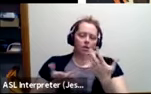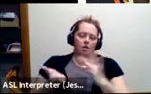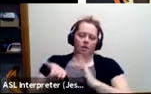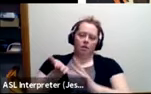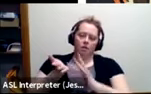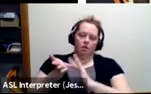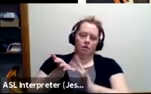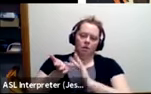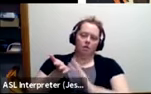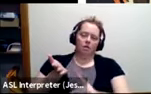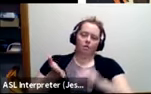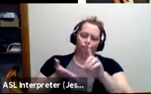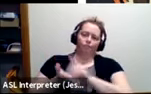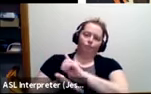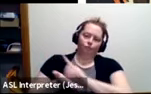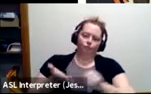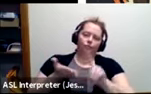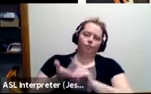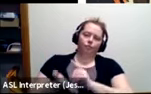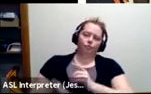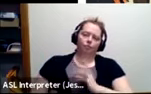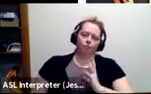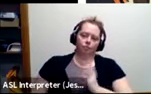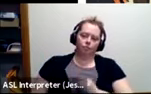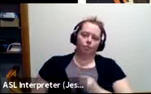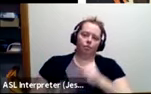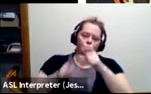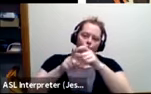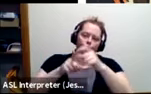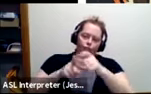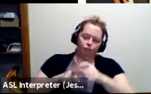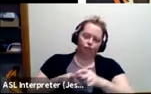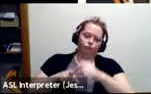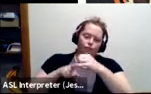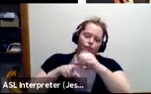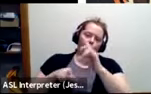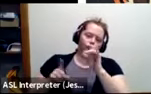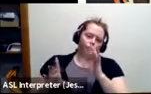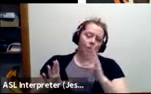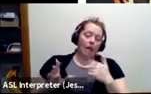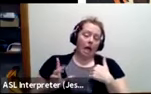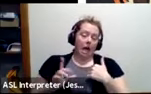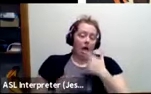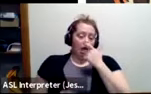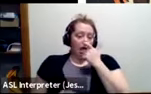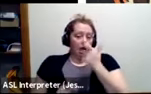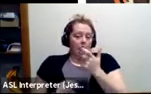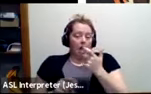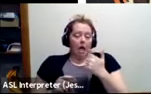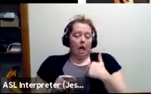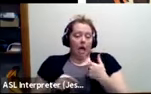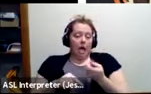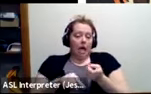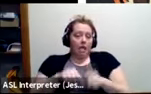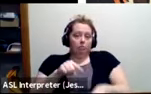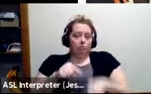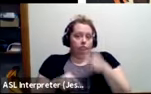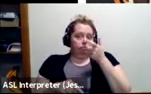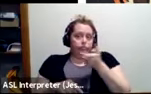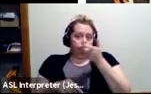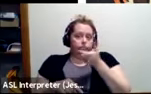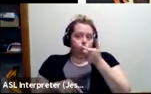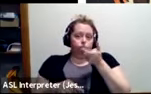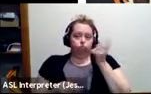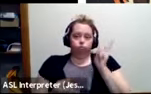Myself, I couldn't get through it, but I would advise those to